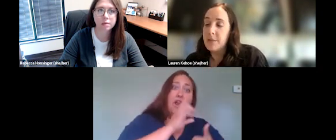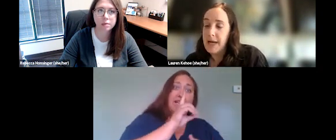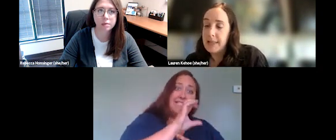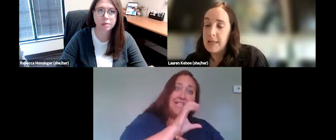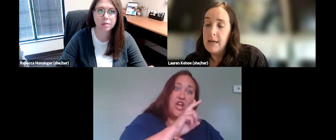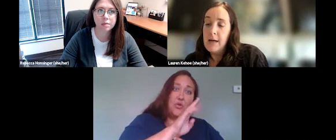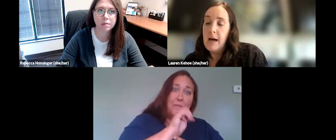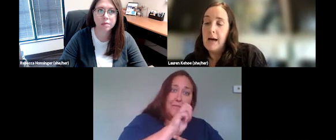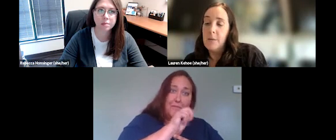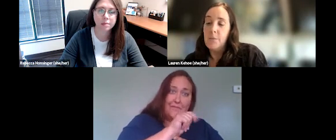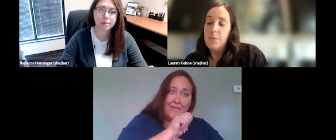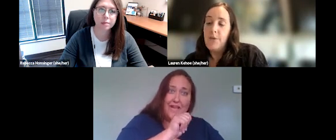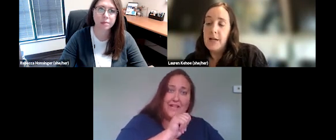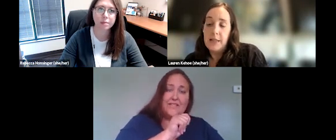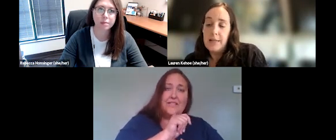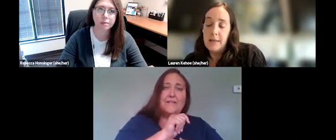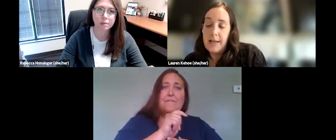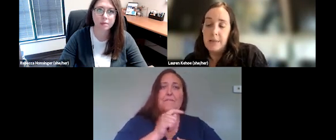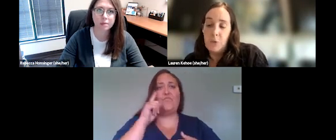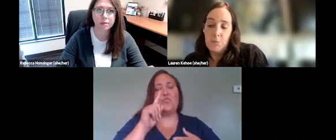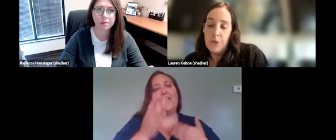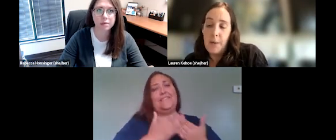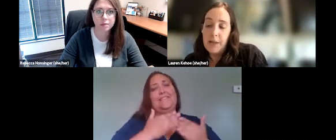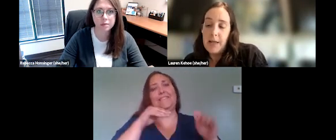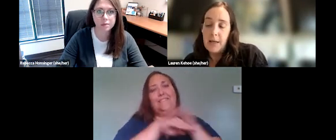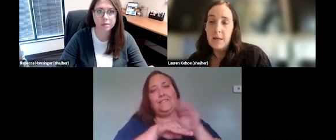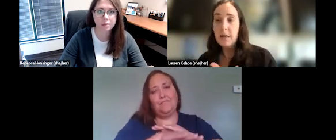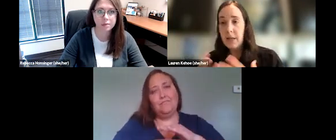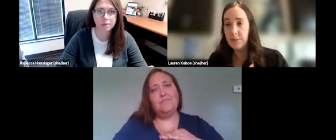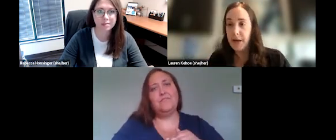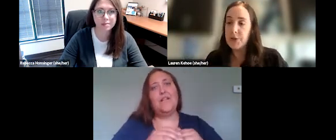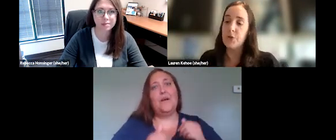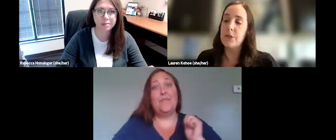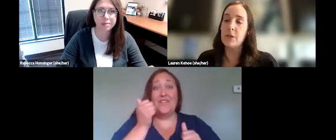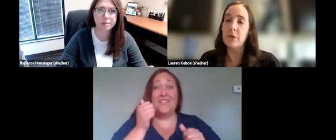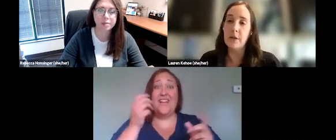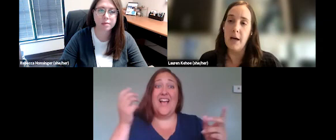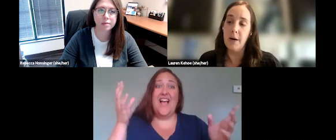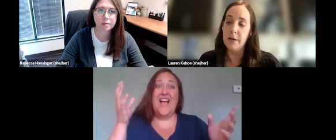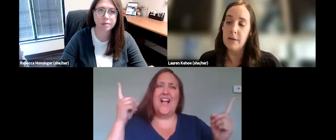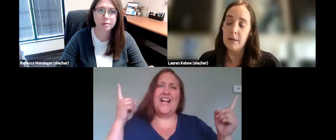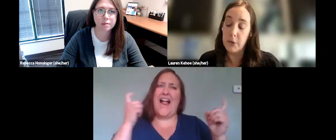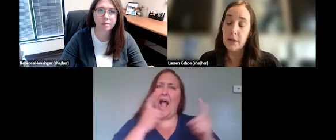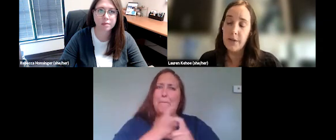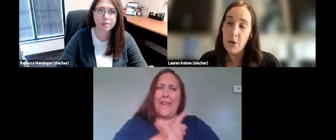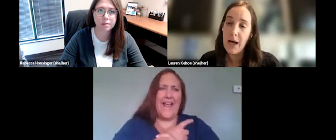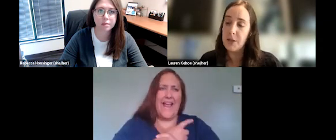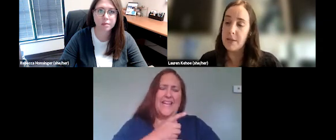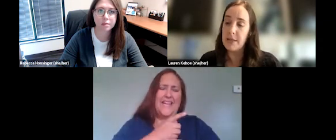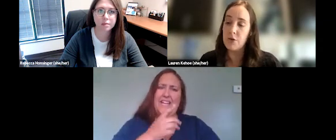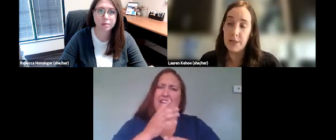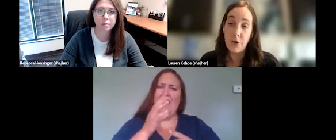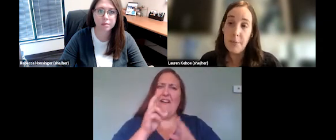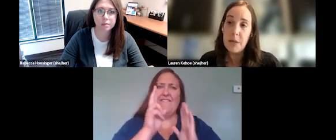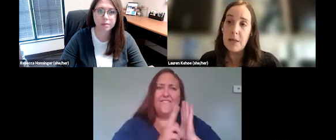best of their capacity. Finally, the last and most complicated kind of milestones included video